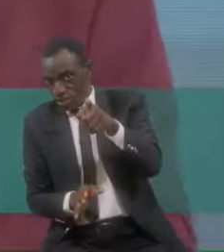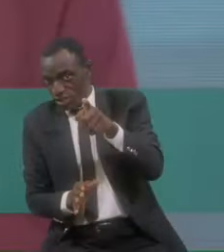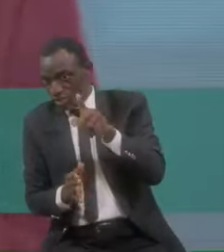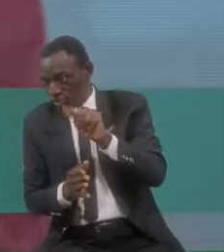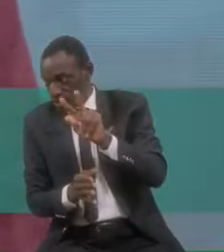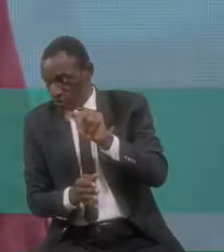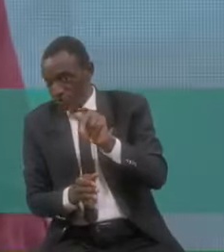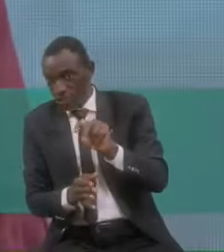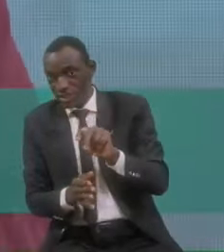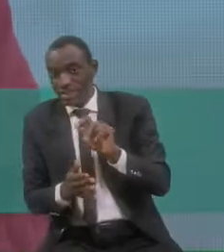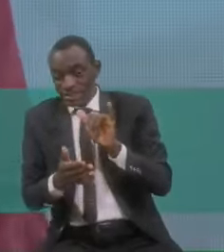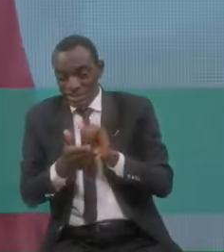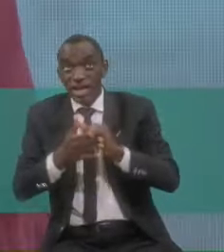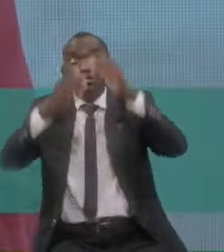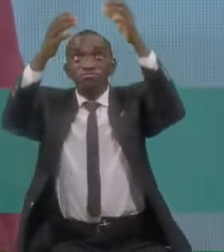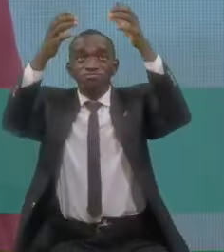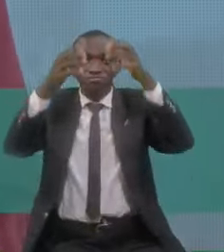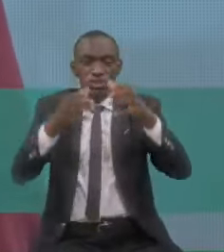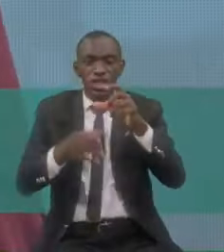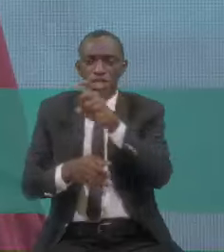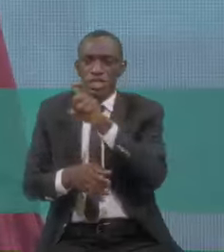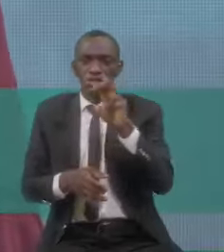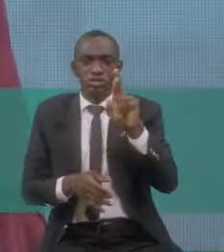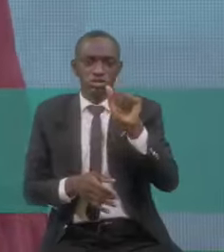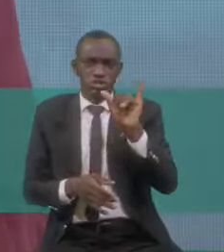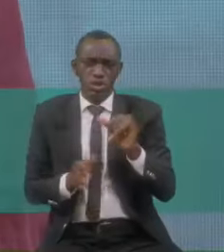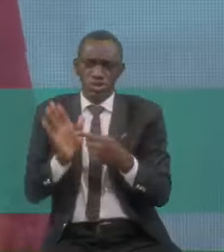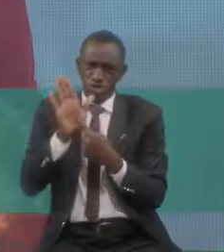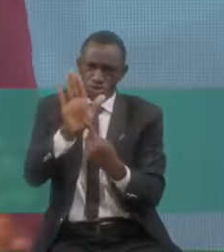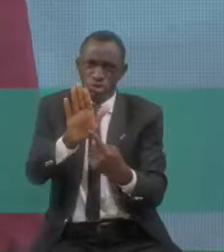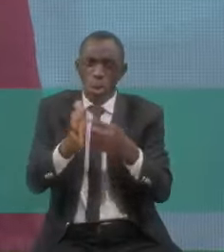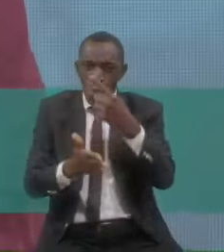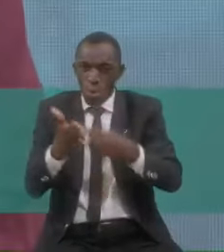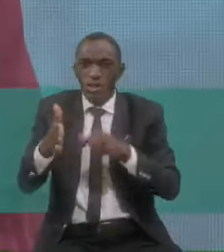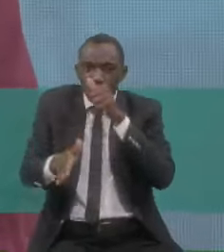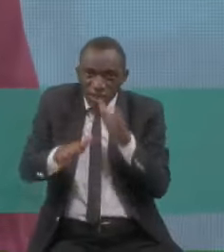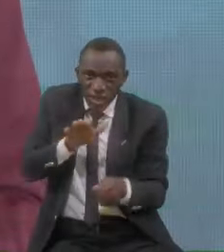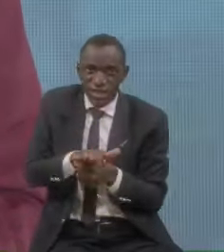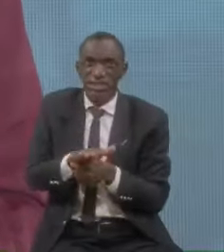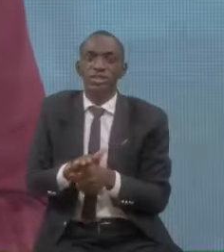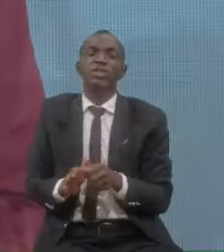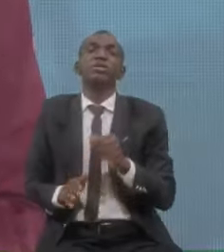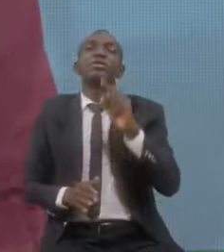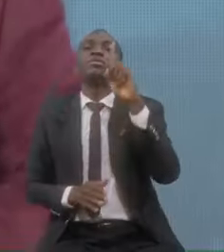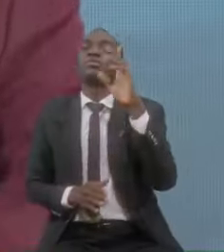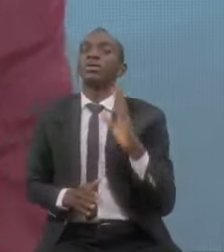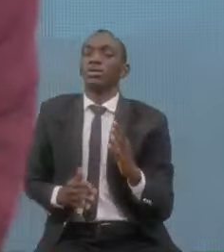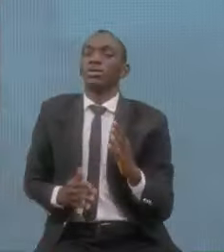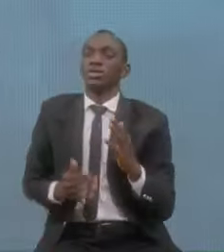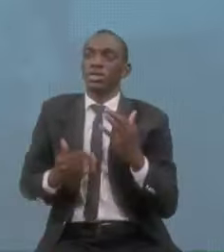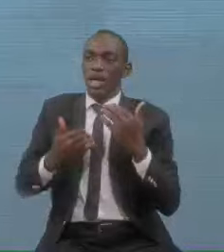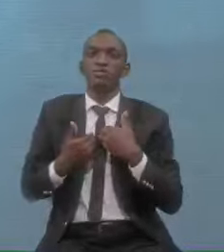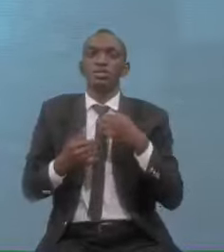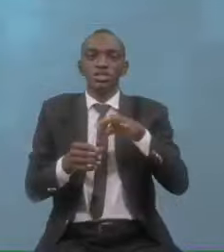reveals what is hidden. And the Lord, the spiritual x-ray,